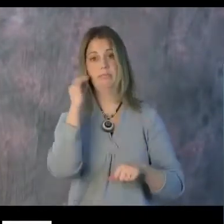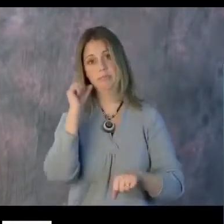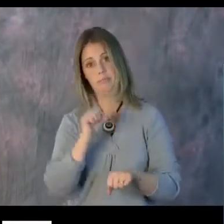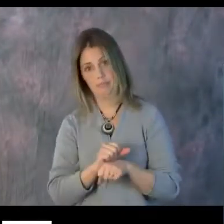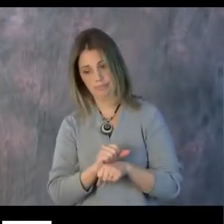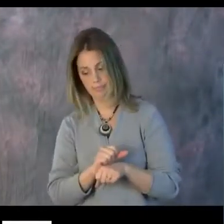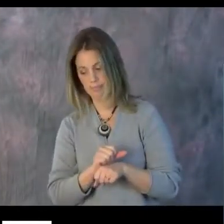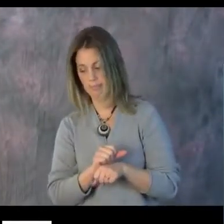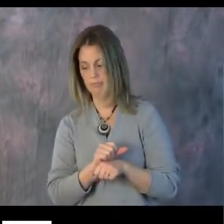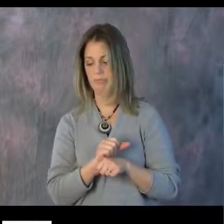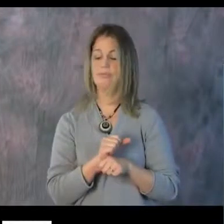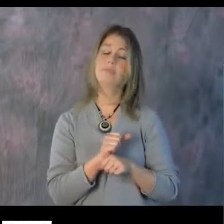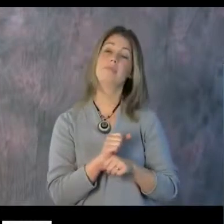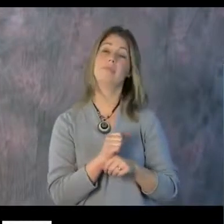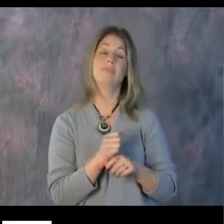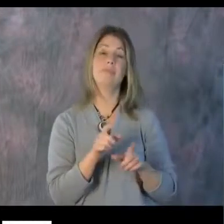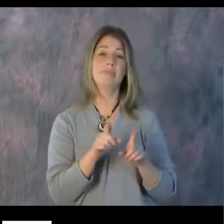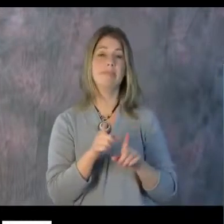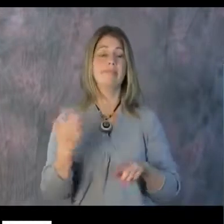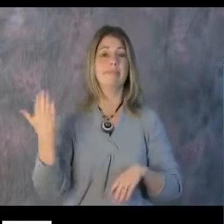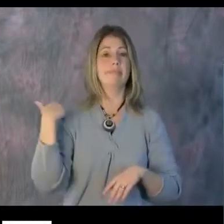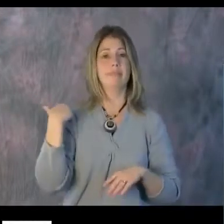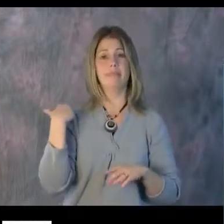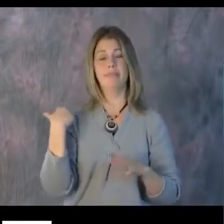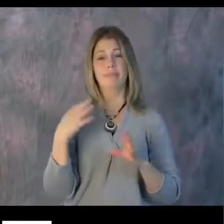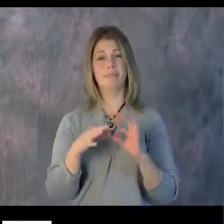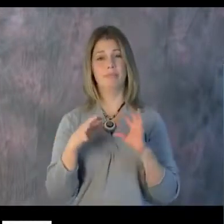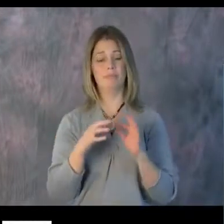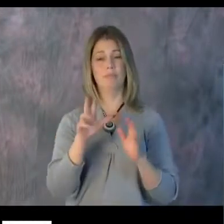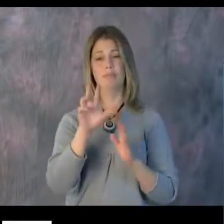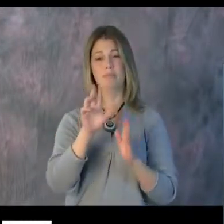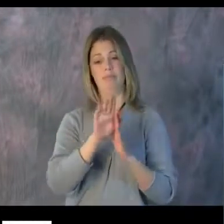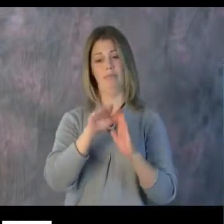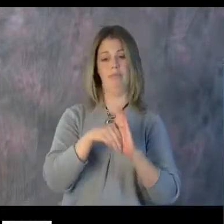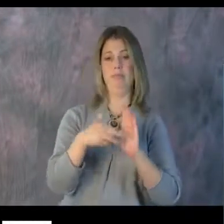readily. Another struggle is homework.